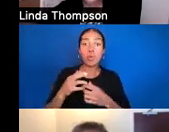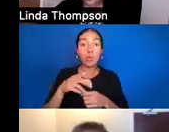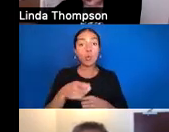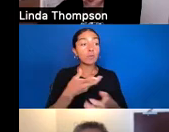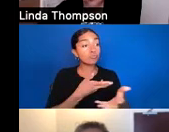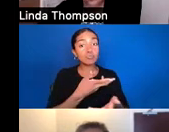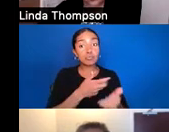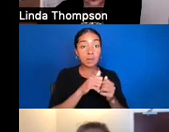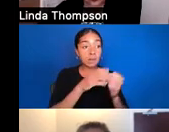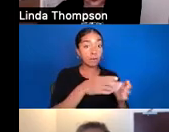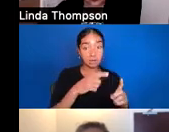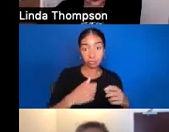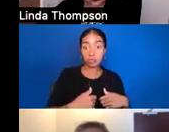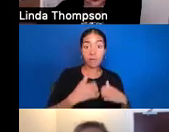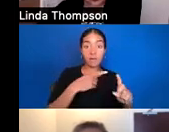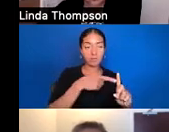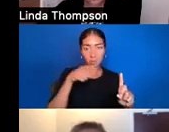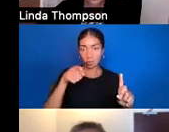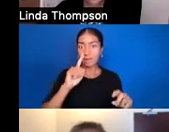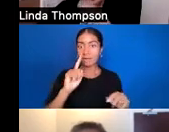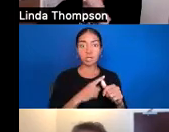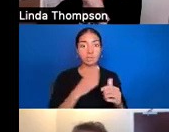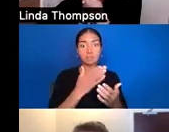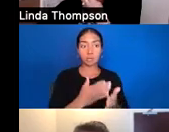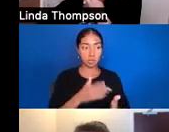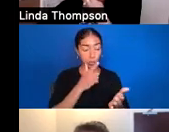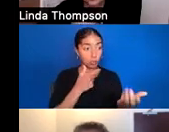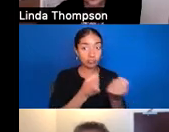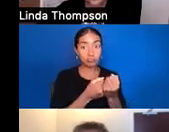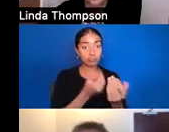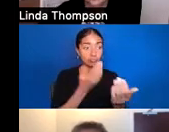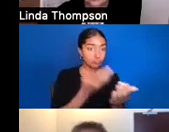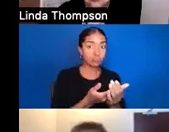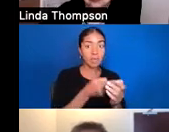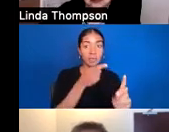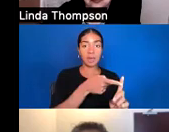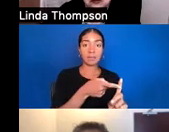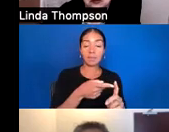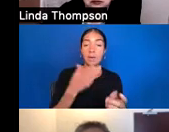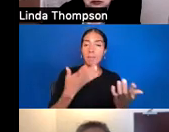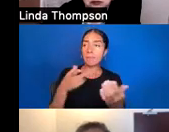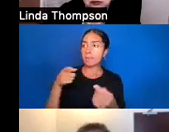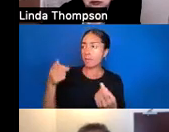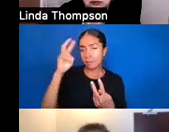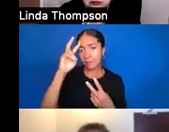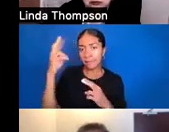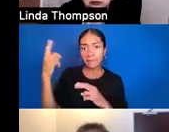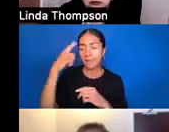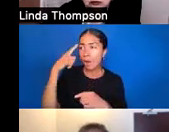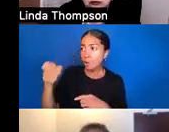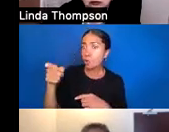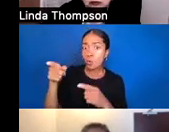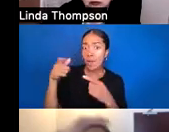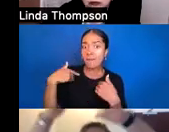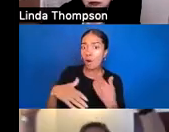human being. And it can be misinterpreted that you're the person with the answers. But our role as an